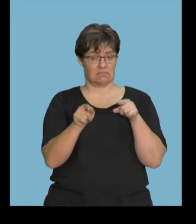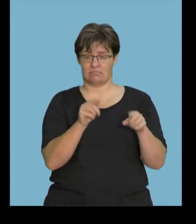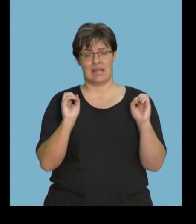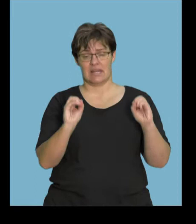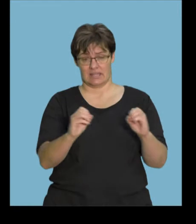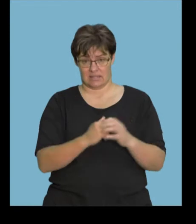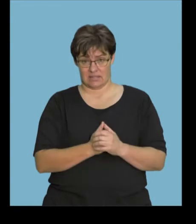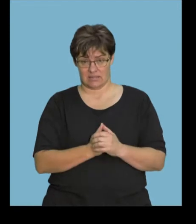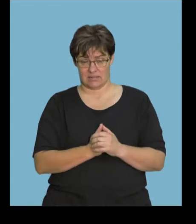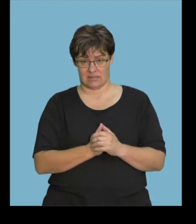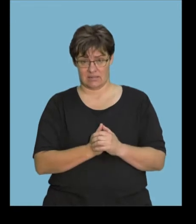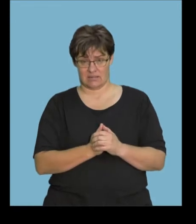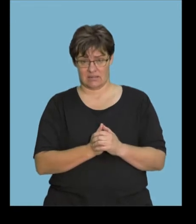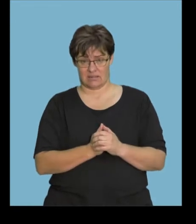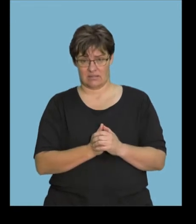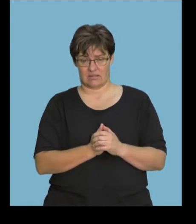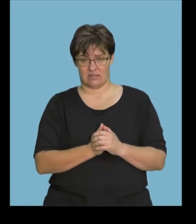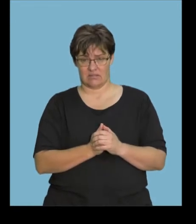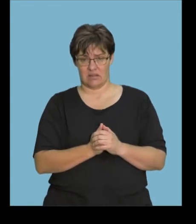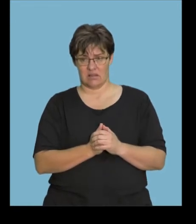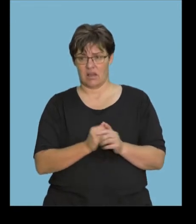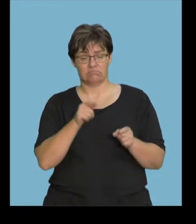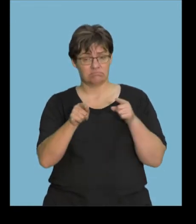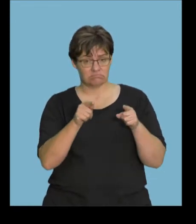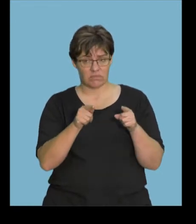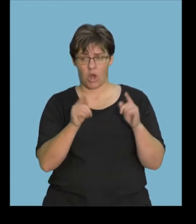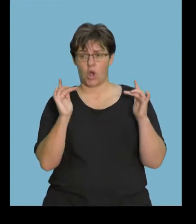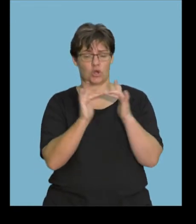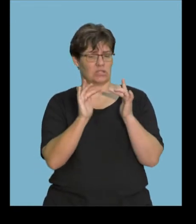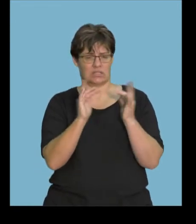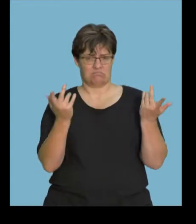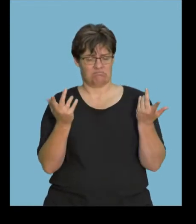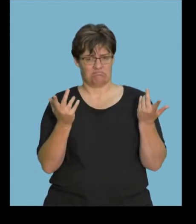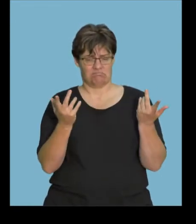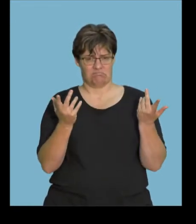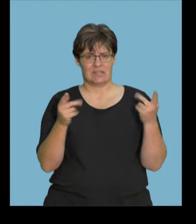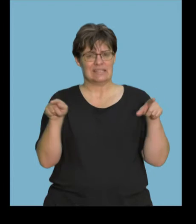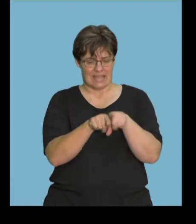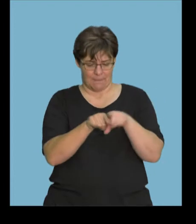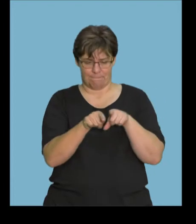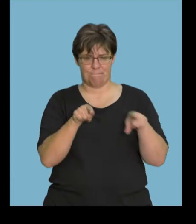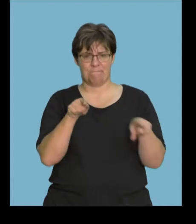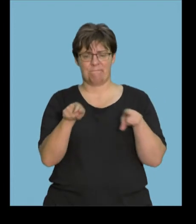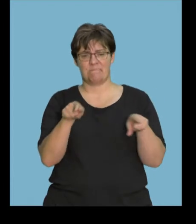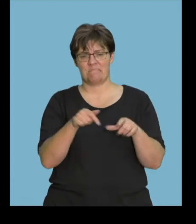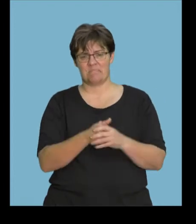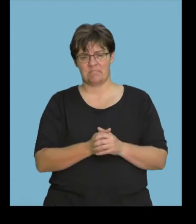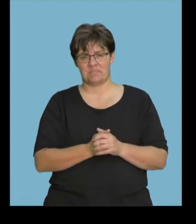contact between them, right? So these two do not have to come into contact, right? Now, these again are